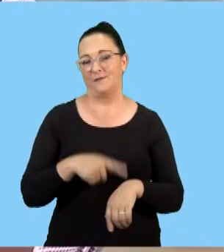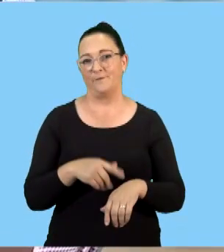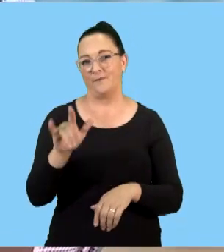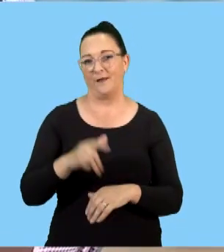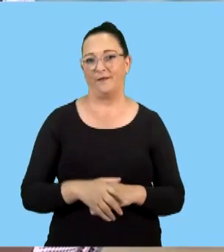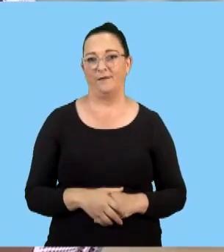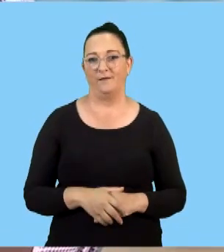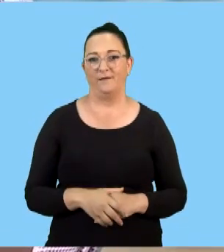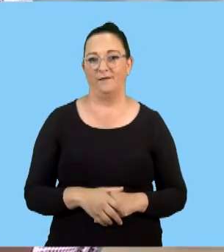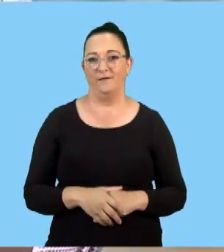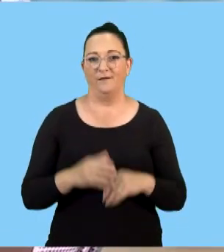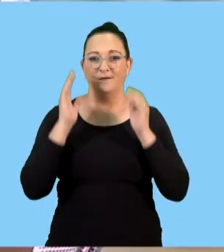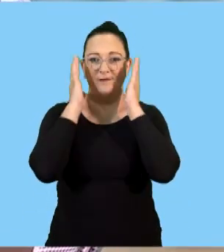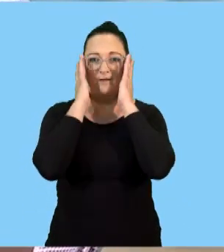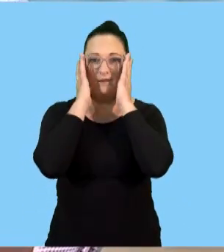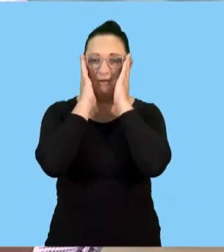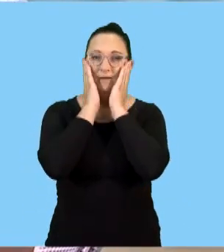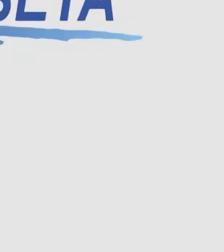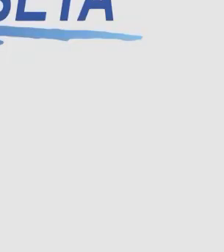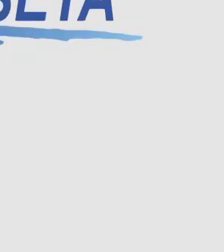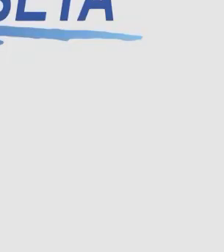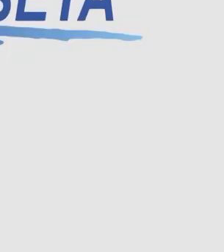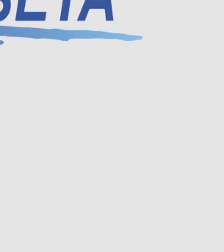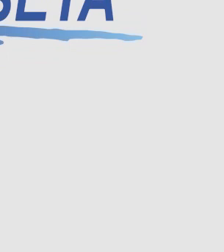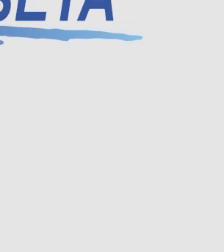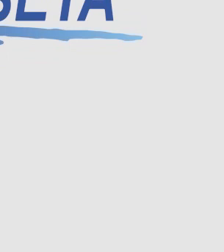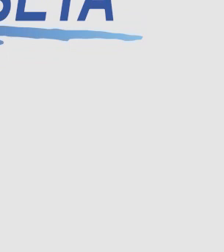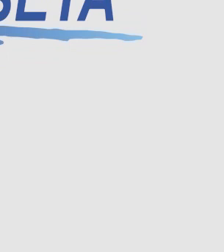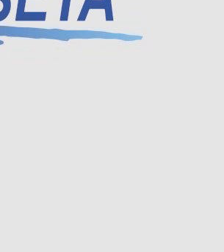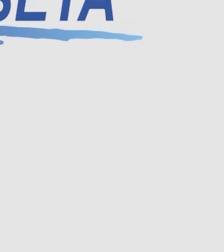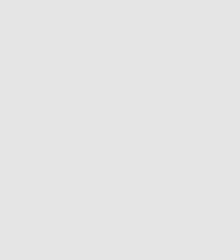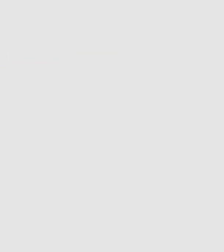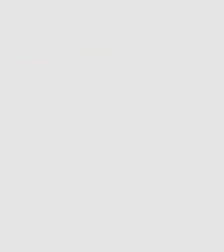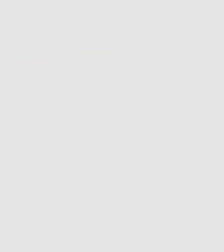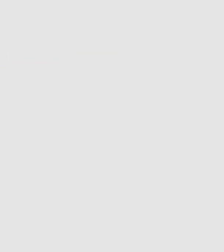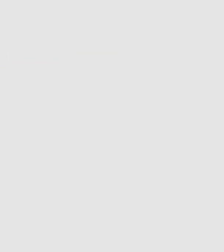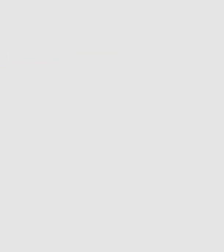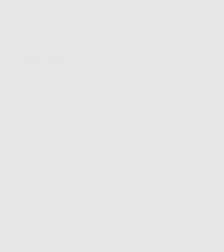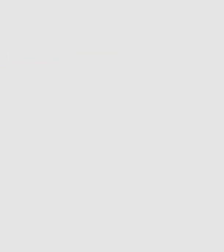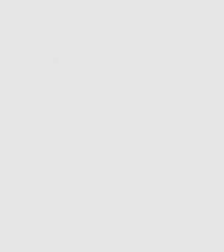Goodbye.